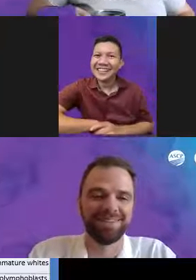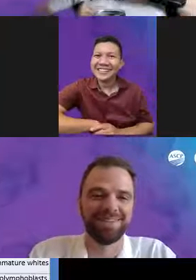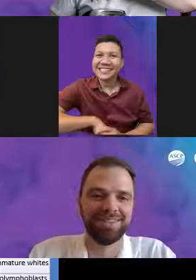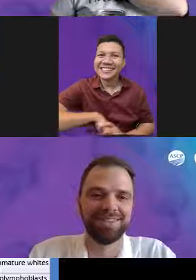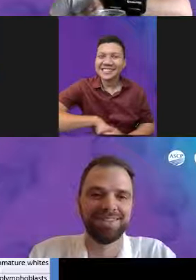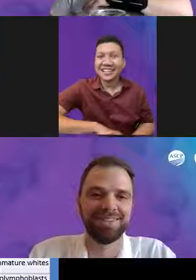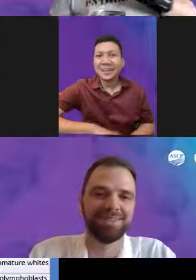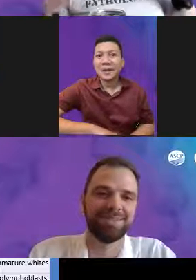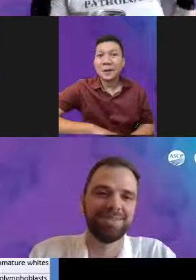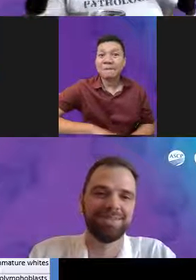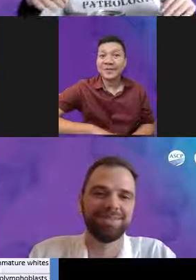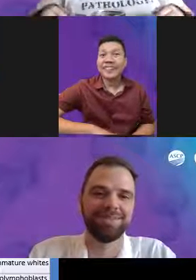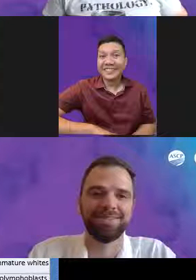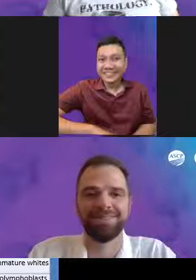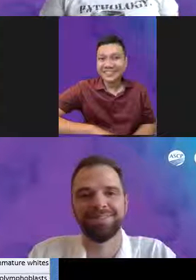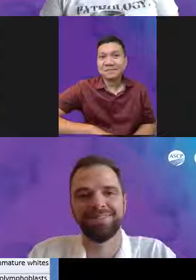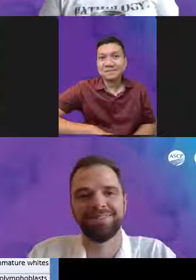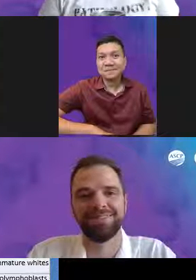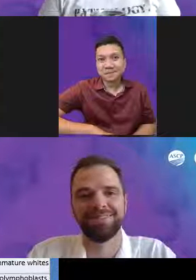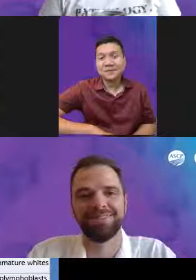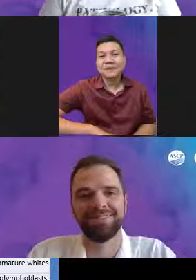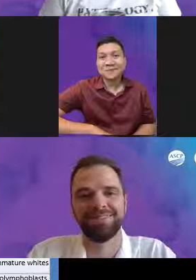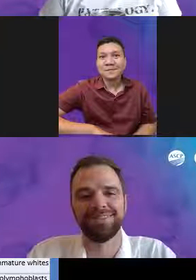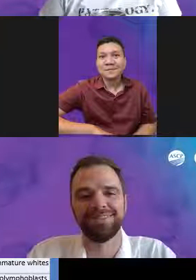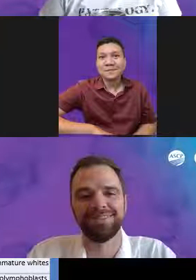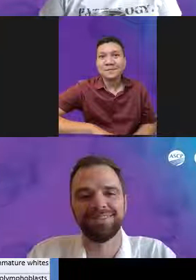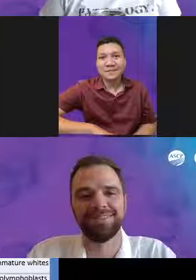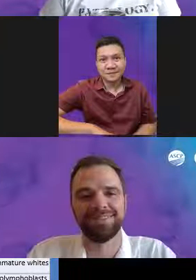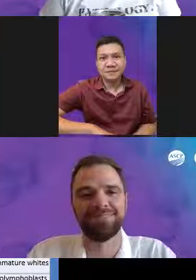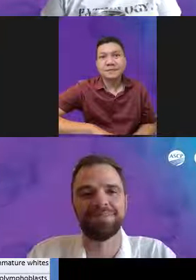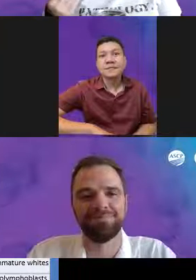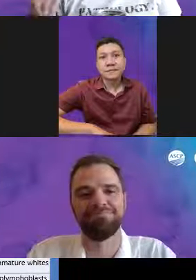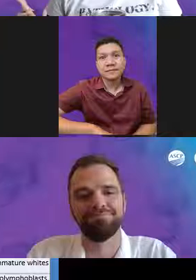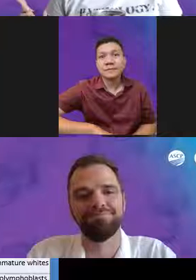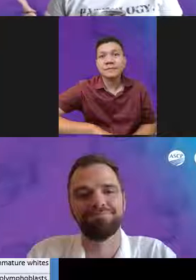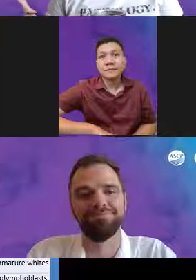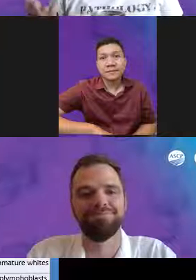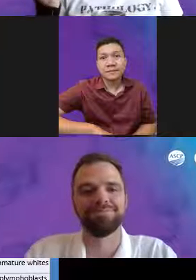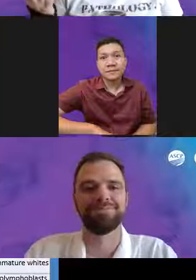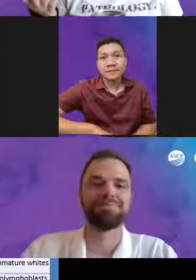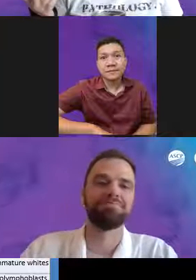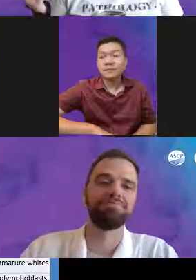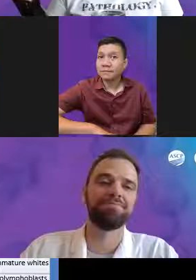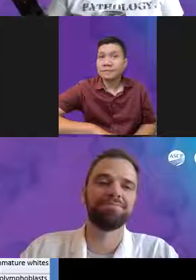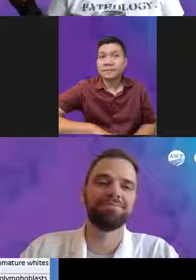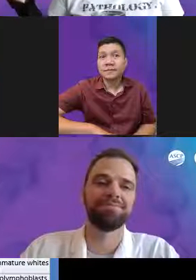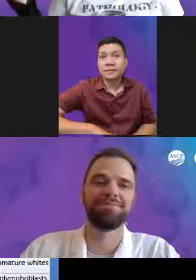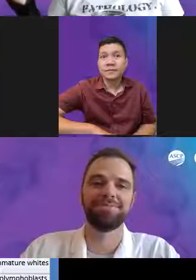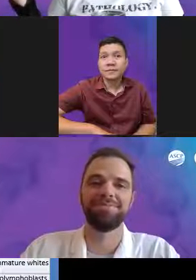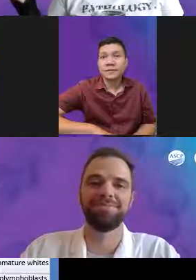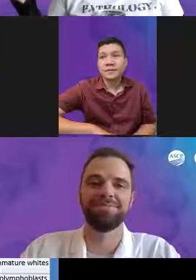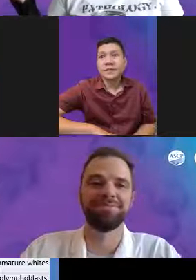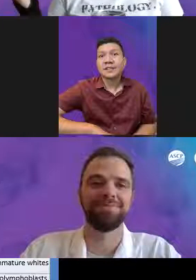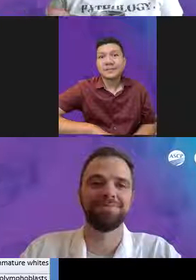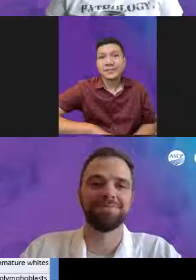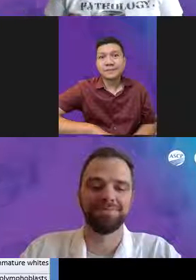them across, going over the shoulder. You can wear them any way you want, but it's a great way to carry anything, even like a water. If you have, you know, everybody's